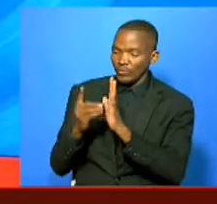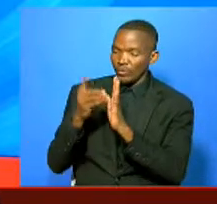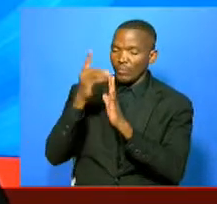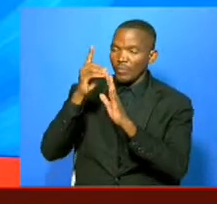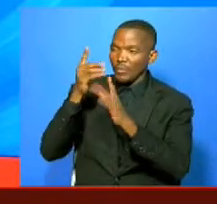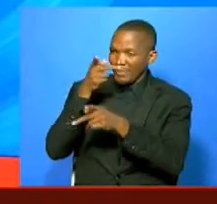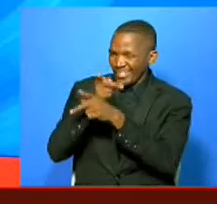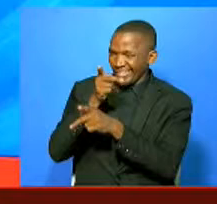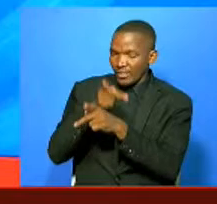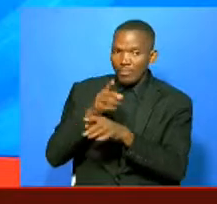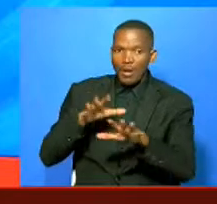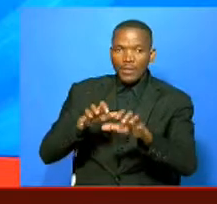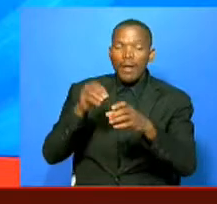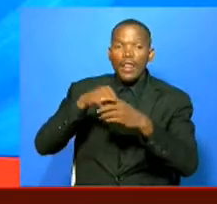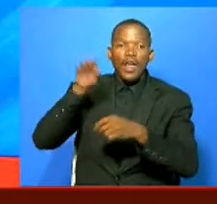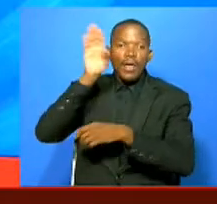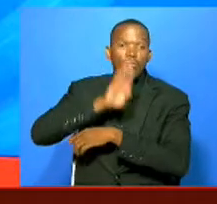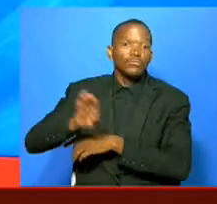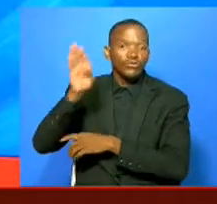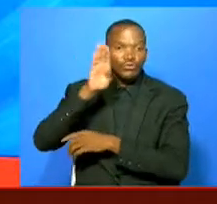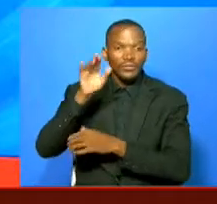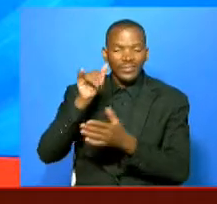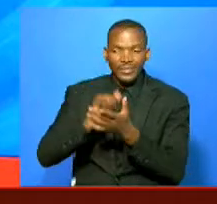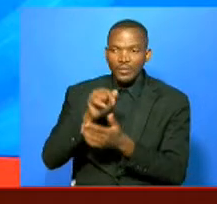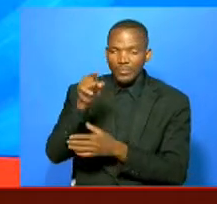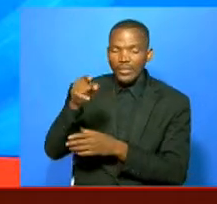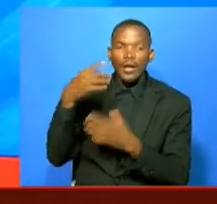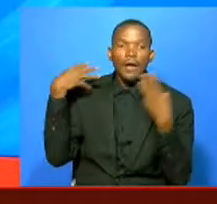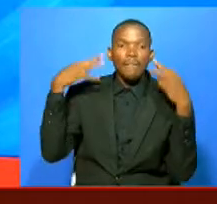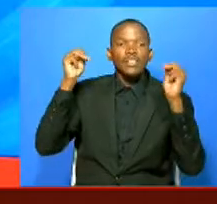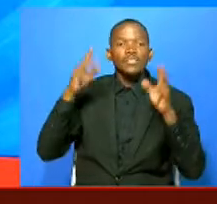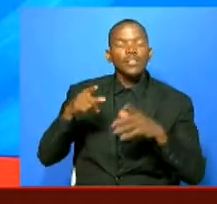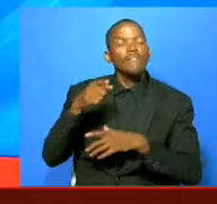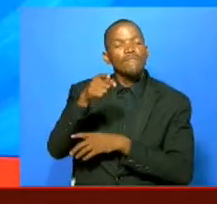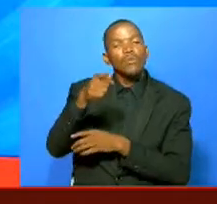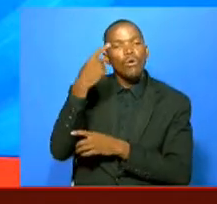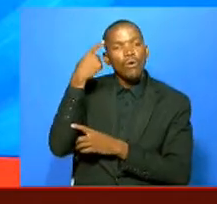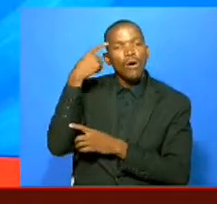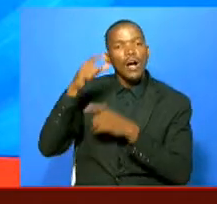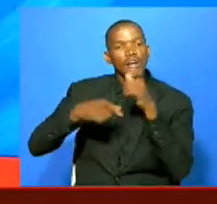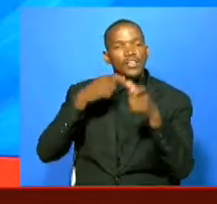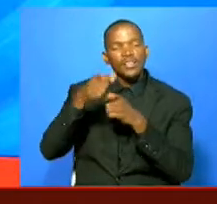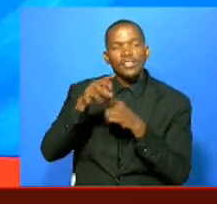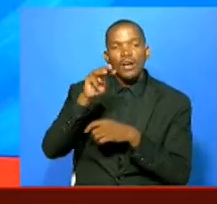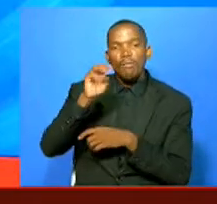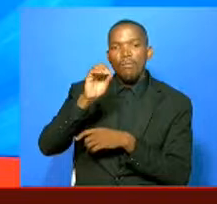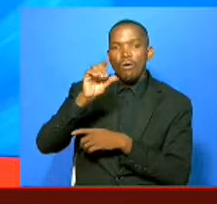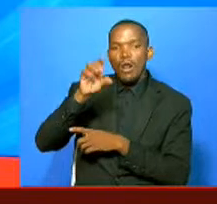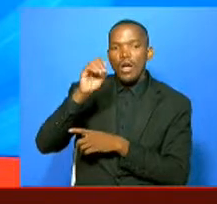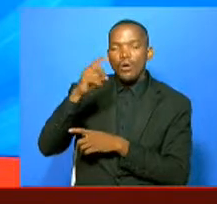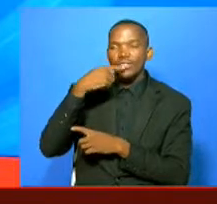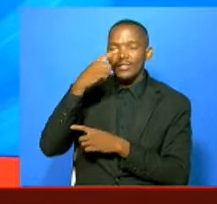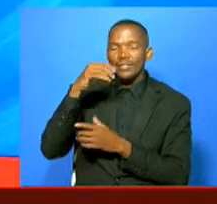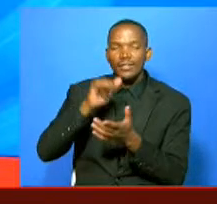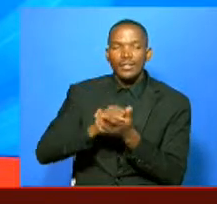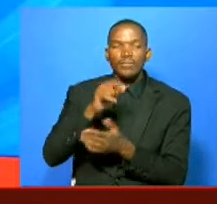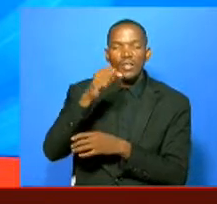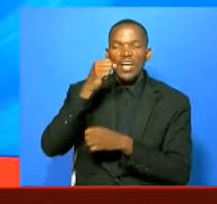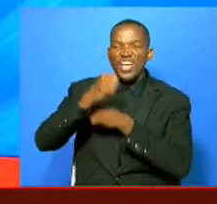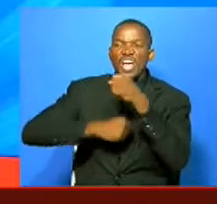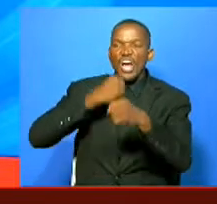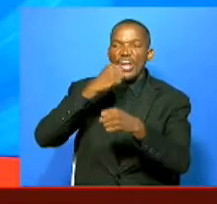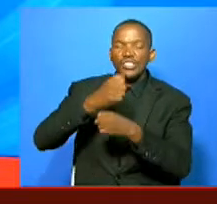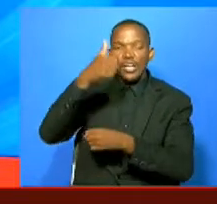jwa thuo mo lefatsheng. Se se buile ke tona wa lephata la temothuo re fedile semolao kwa modirong wa go ipeelela dingwaga tse di lekgolo